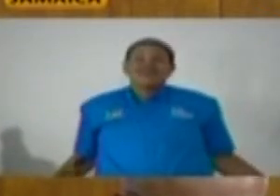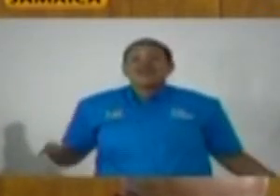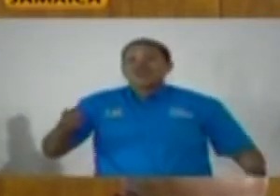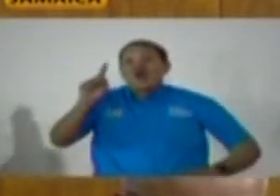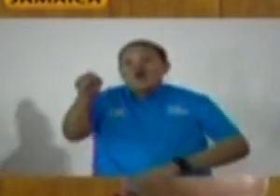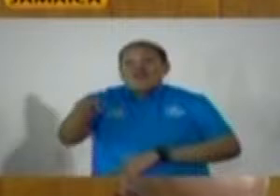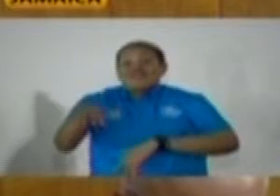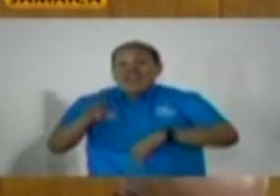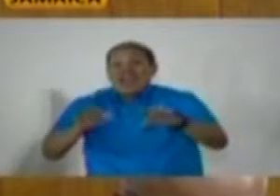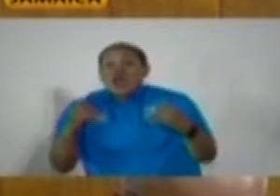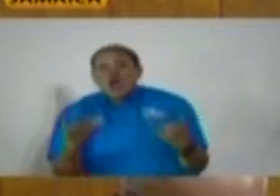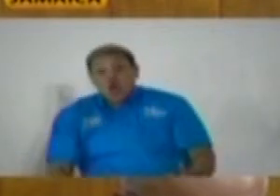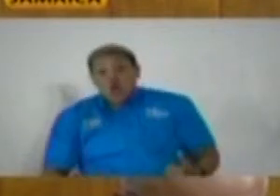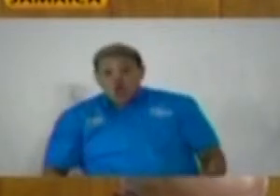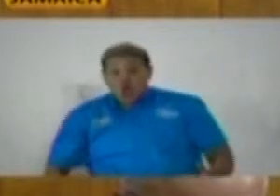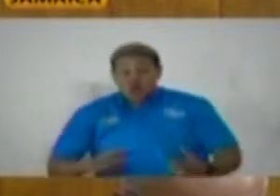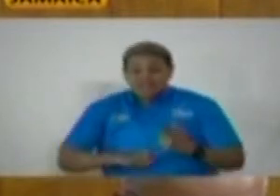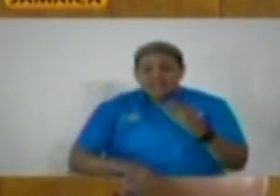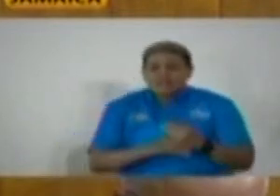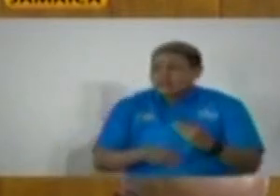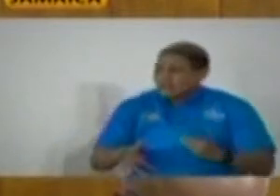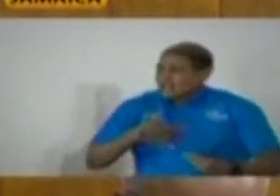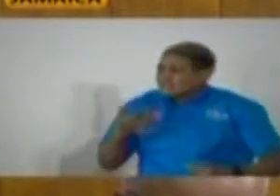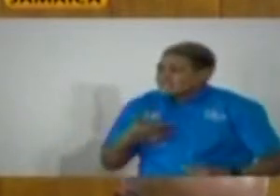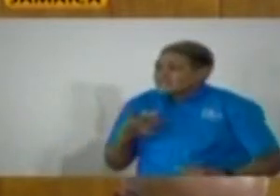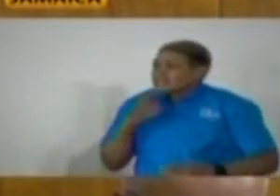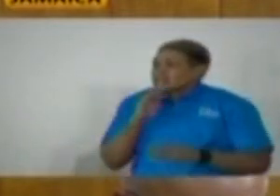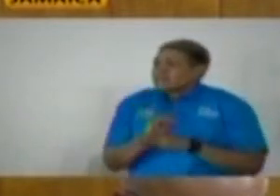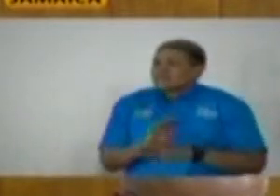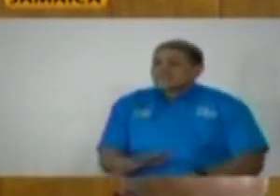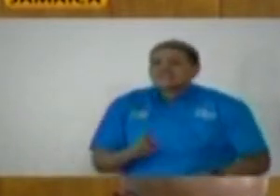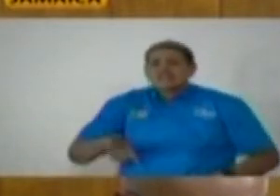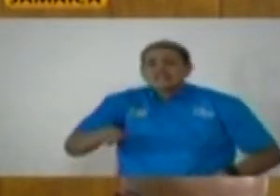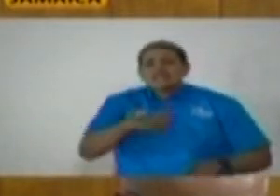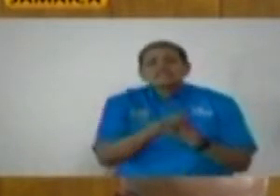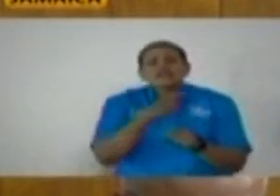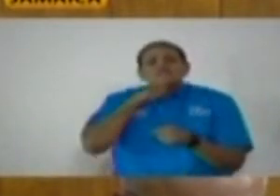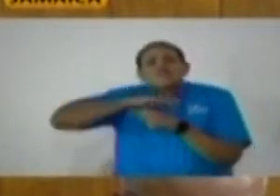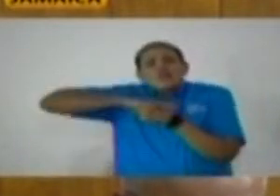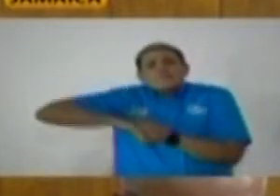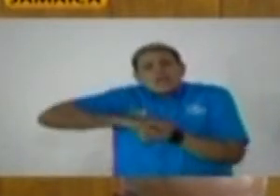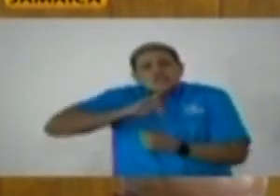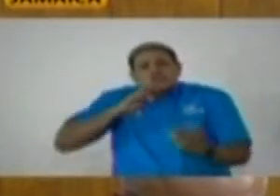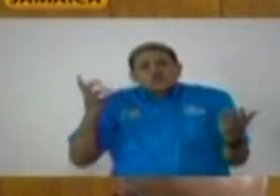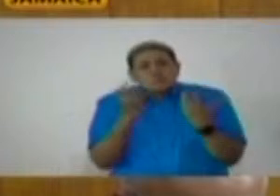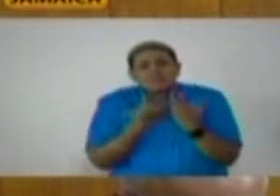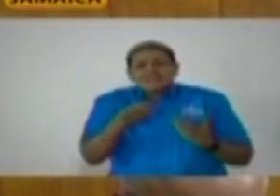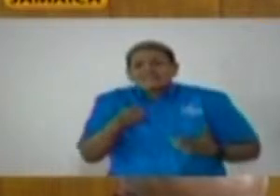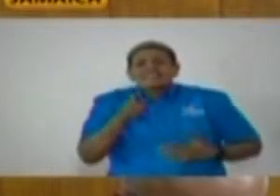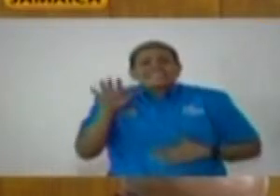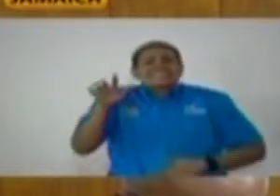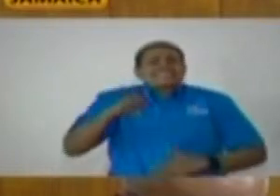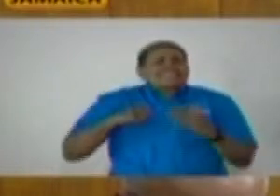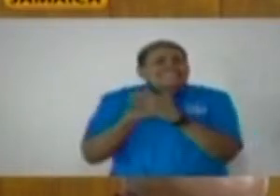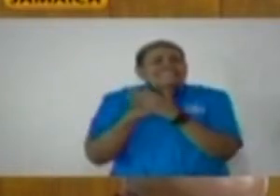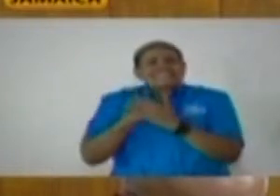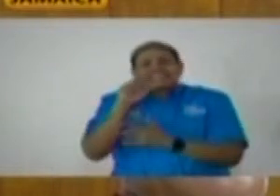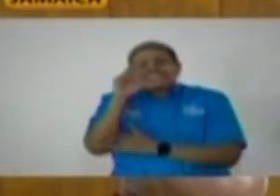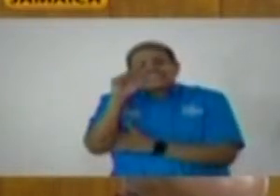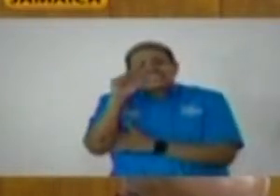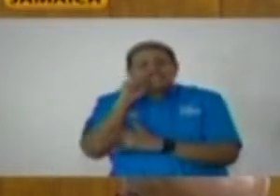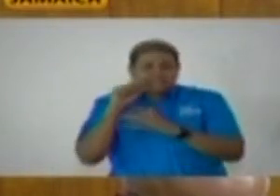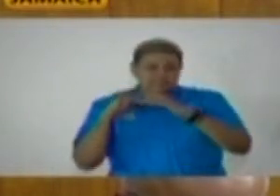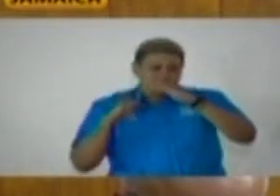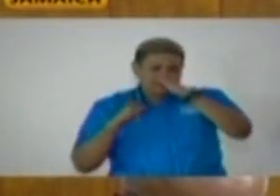only finding out now. And they feel, Minister, that they are being pressured to meet this March 31 deadline. And